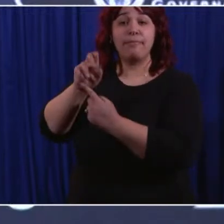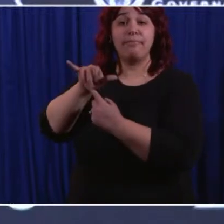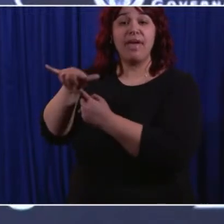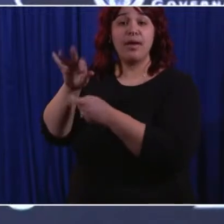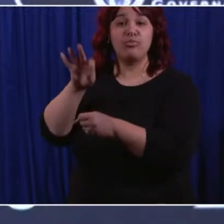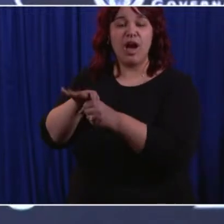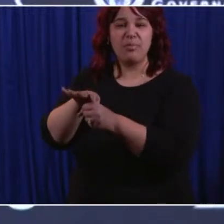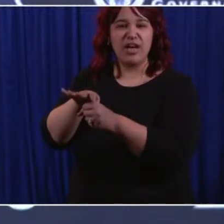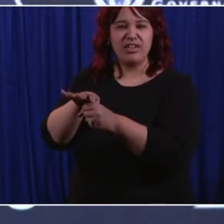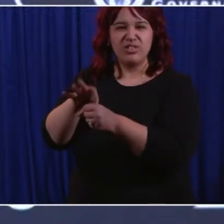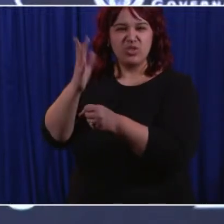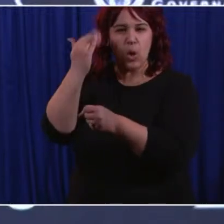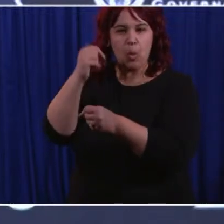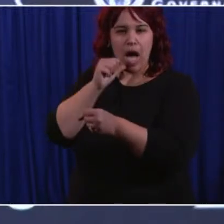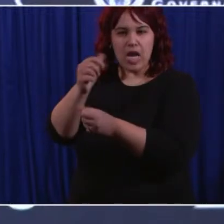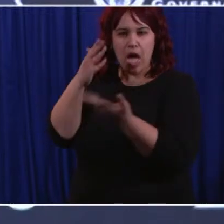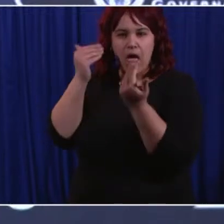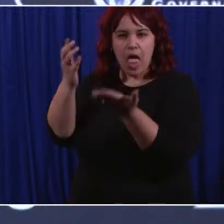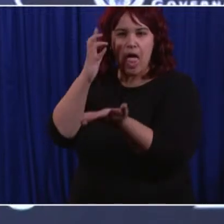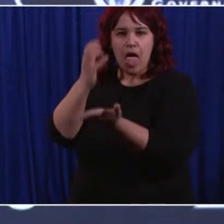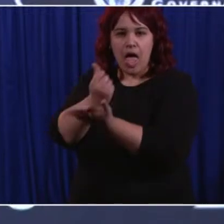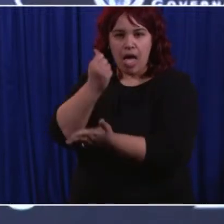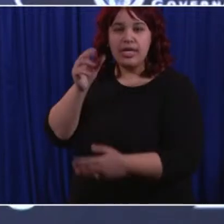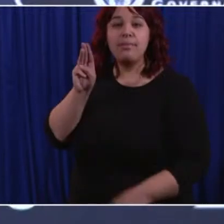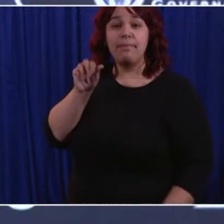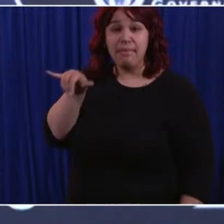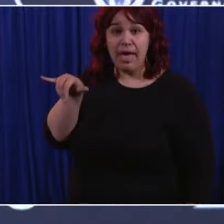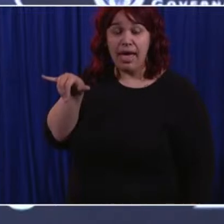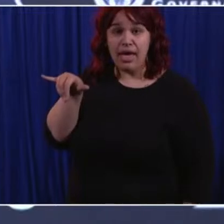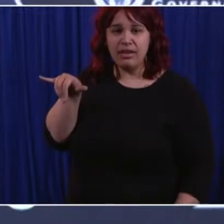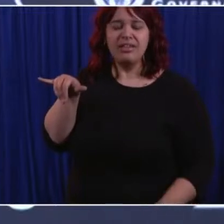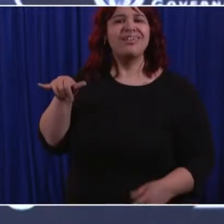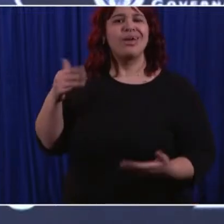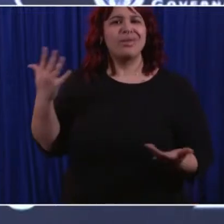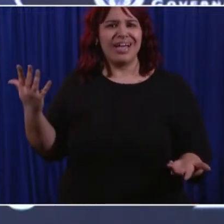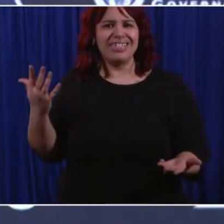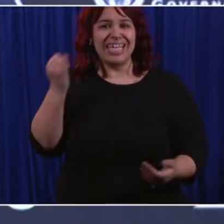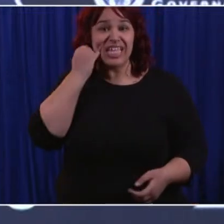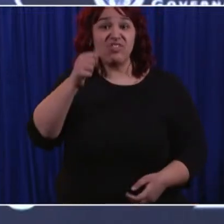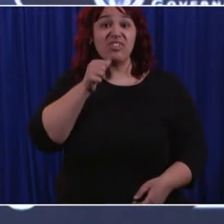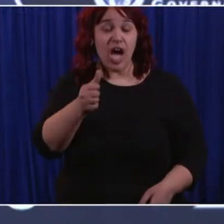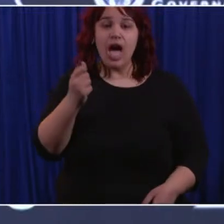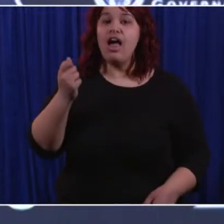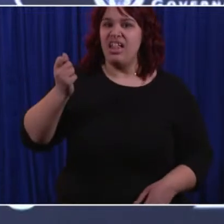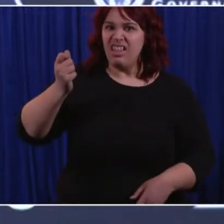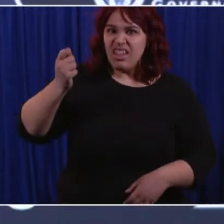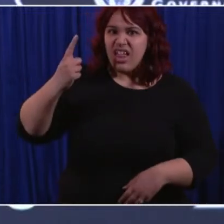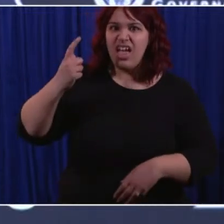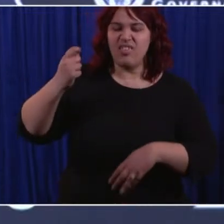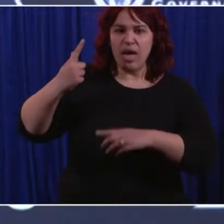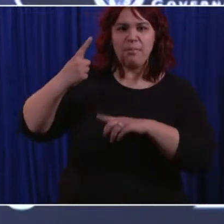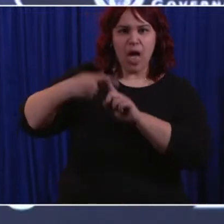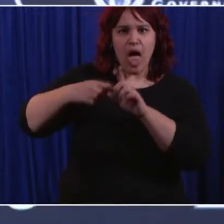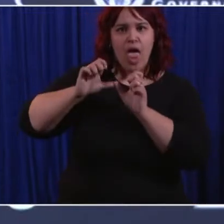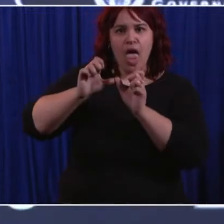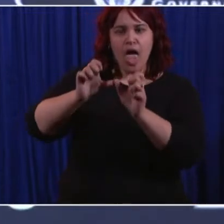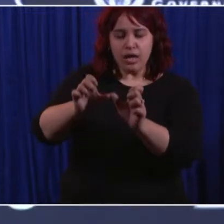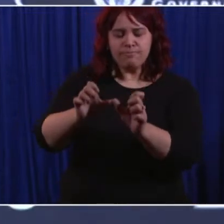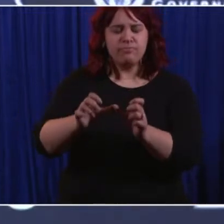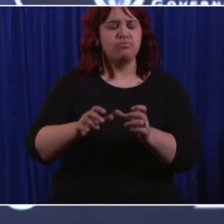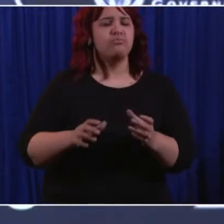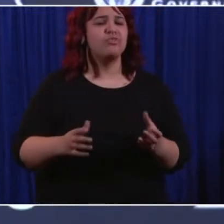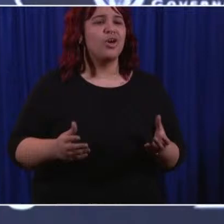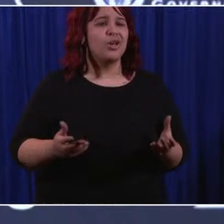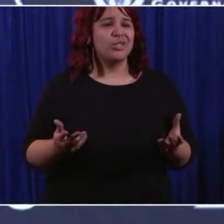May? Why not have the election in May and August so constituents in the 11th don't go 8 months without representation? So is Regis